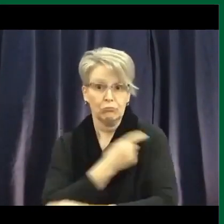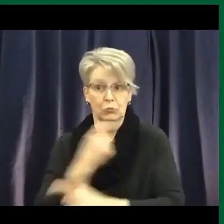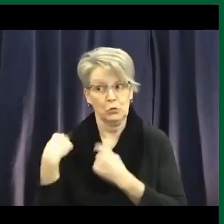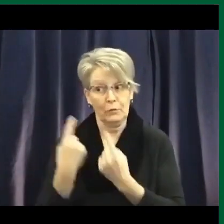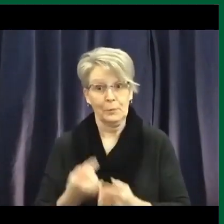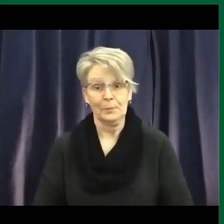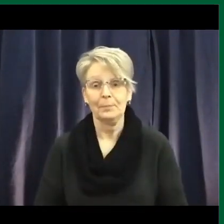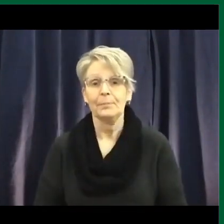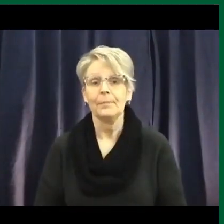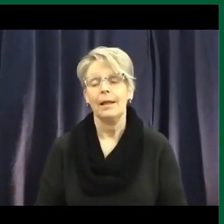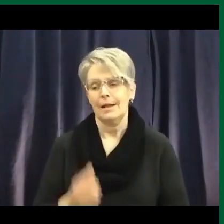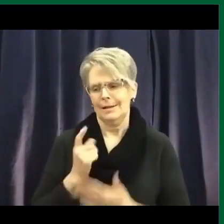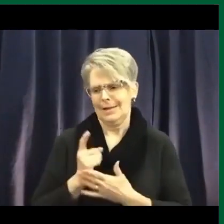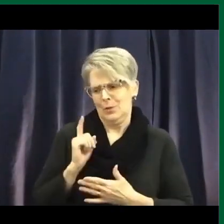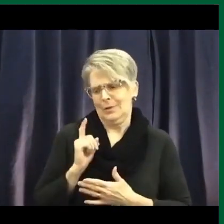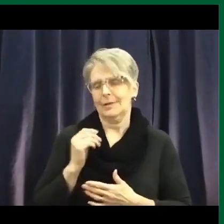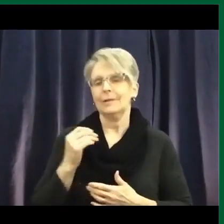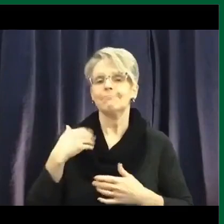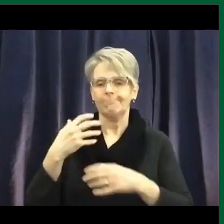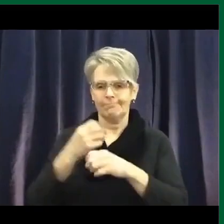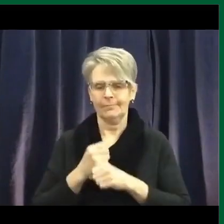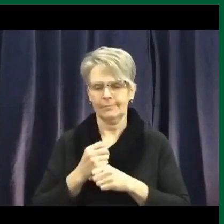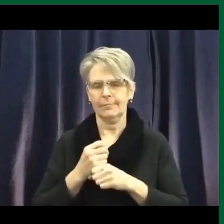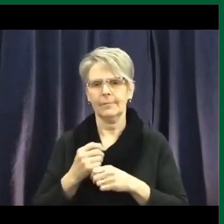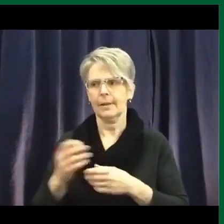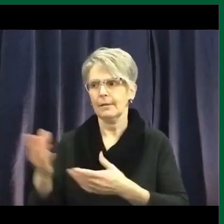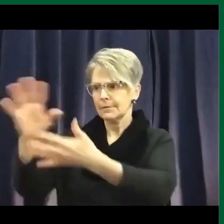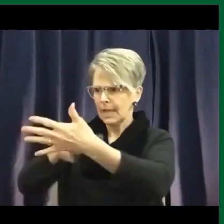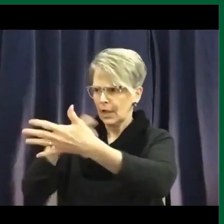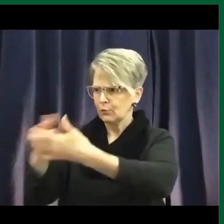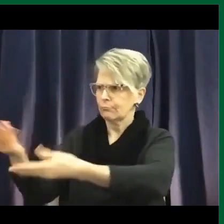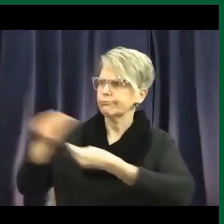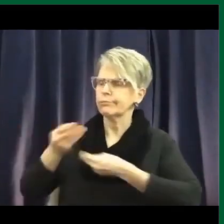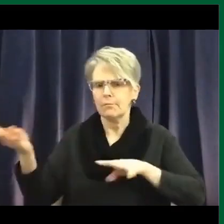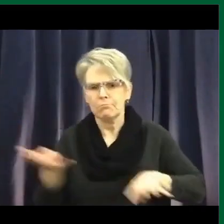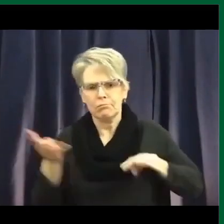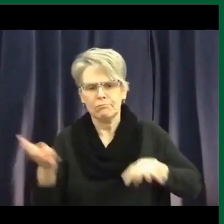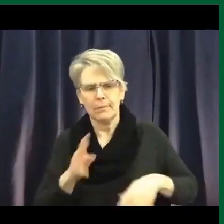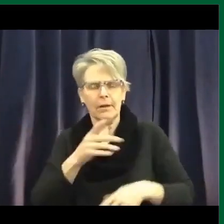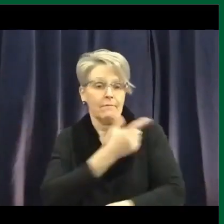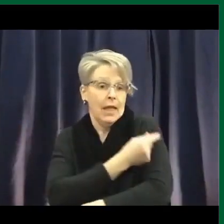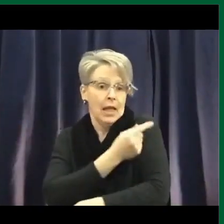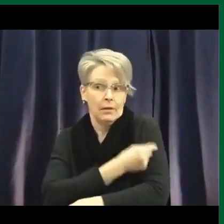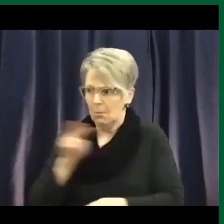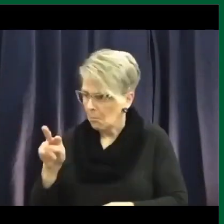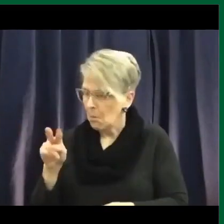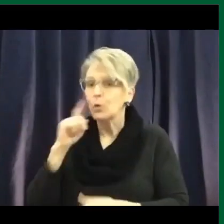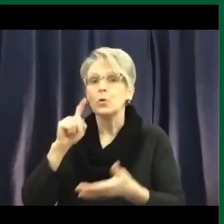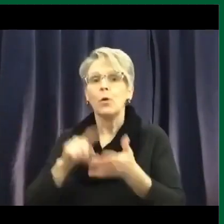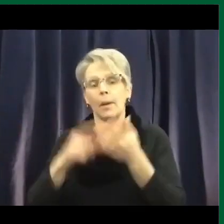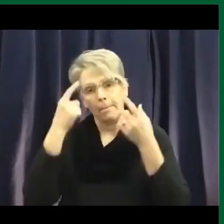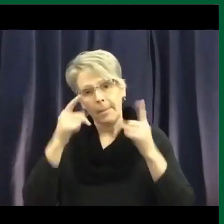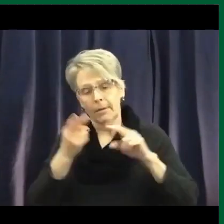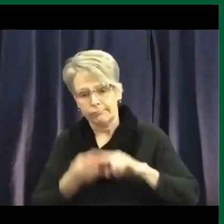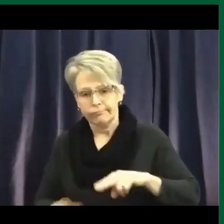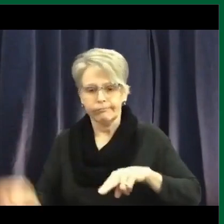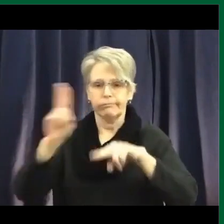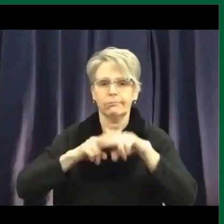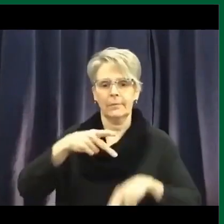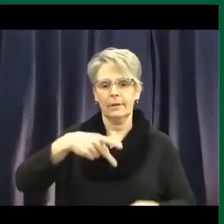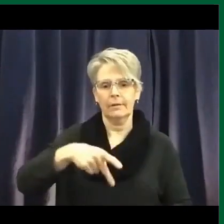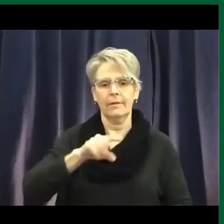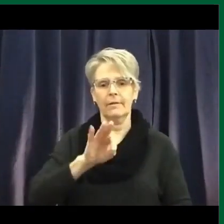Late last week, we received an updated vaccine distribution schedule from the federal government, which included a significant increase in the Pfizer doses over the next